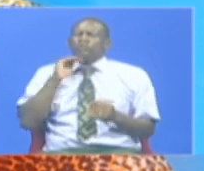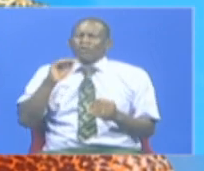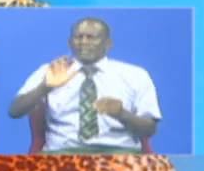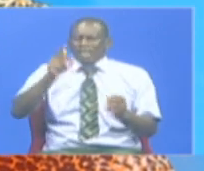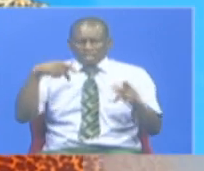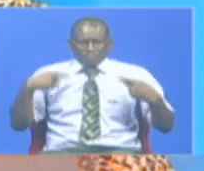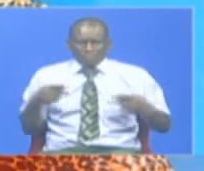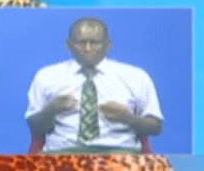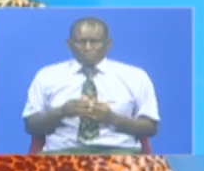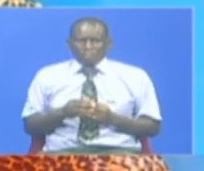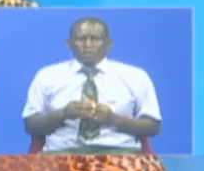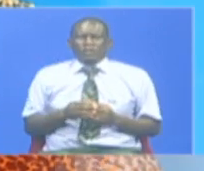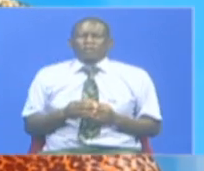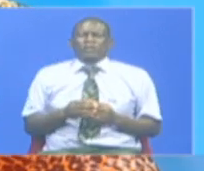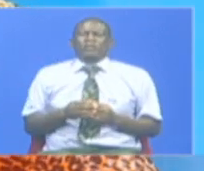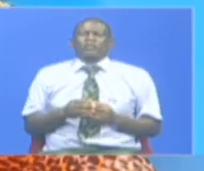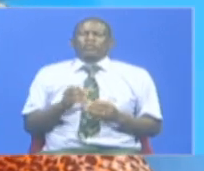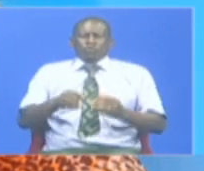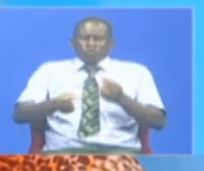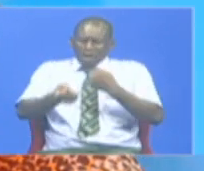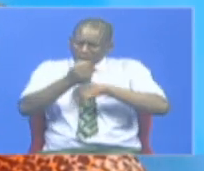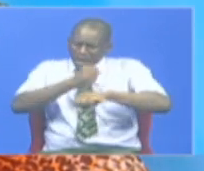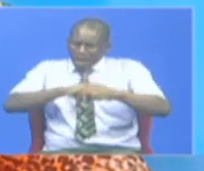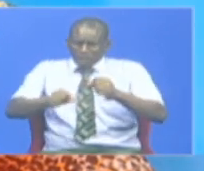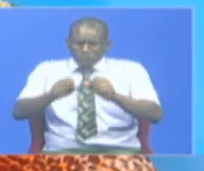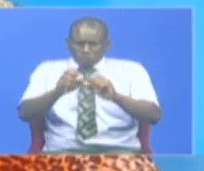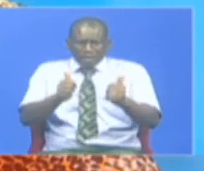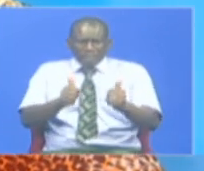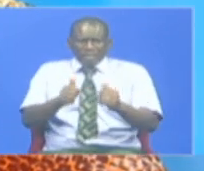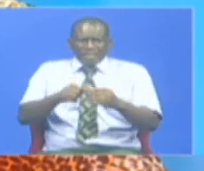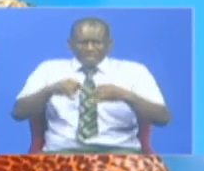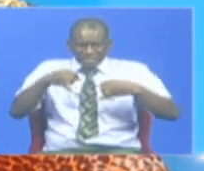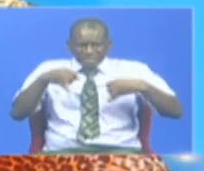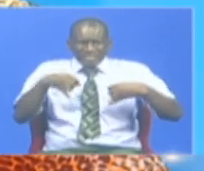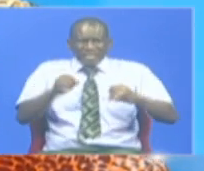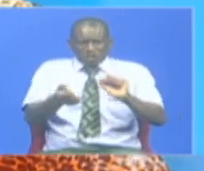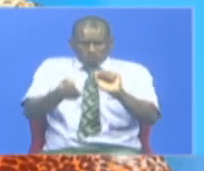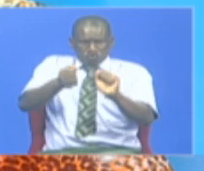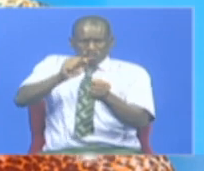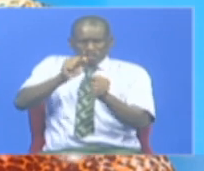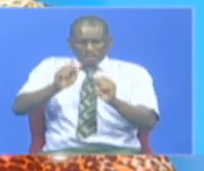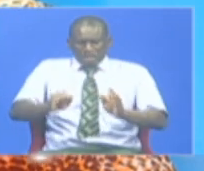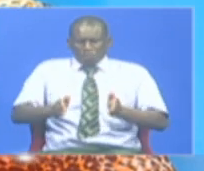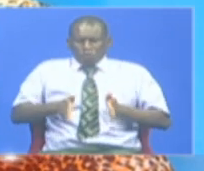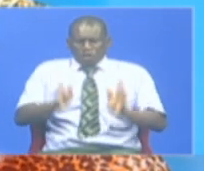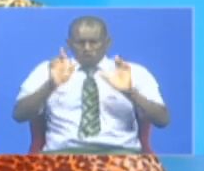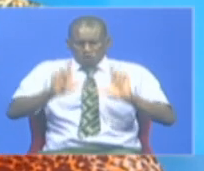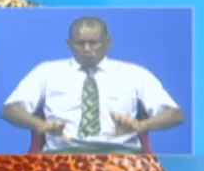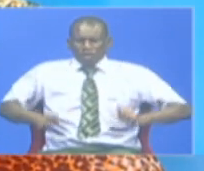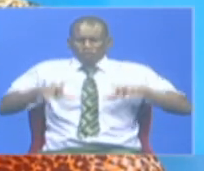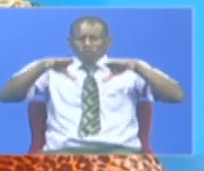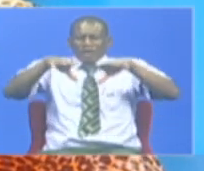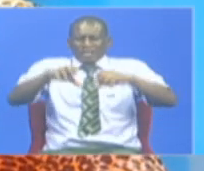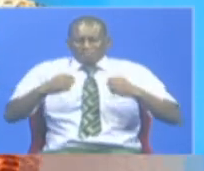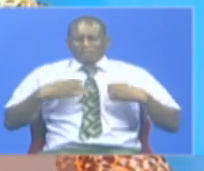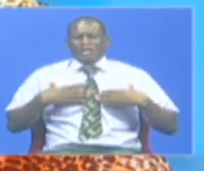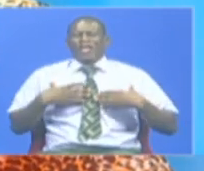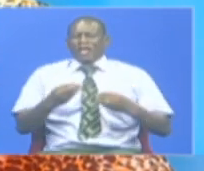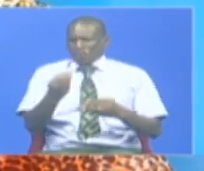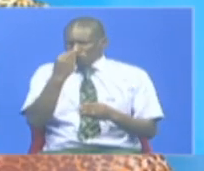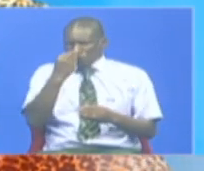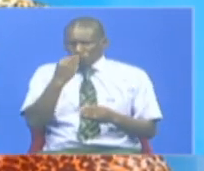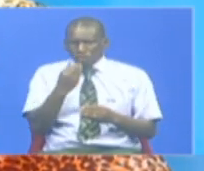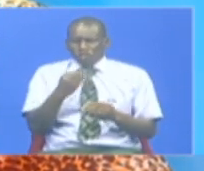Kenyans to take a proactive approach in radically changing our lifestyles to adopt healthier diets.